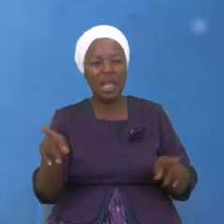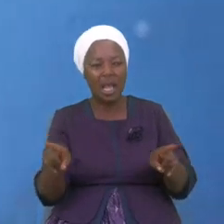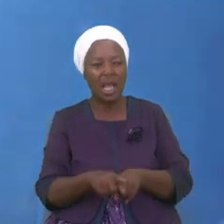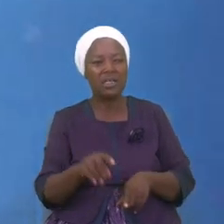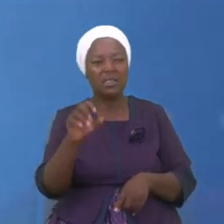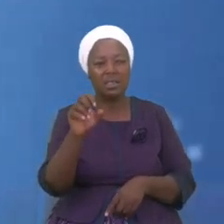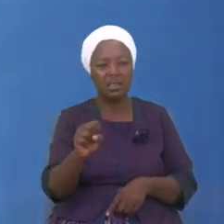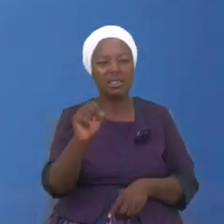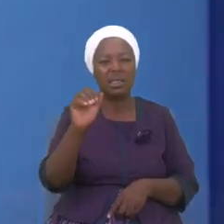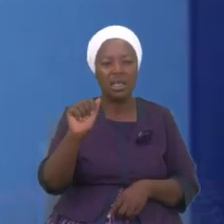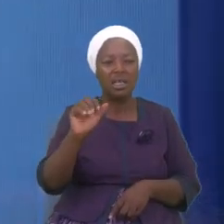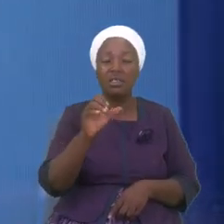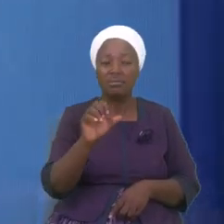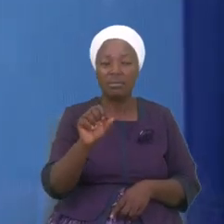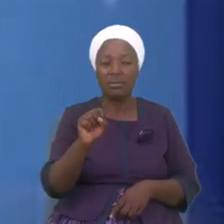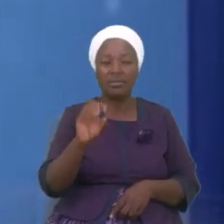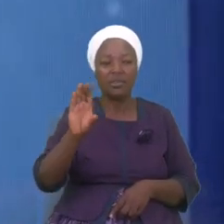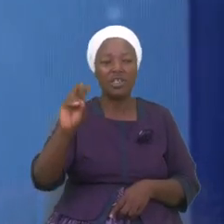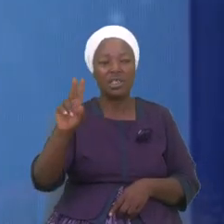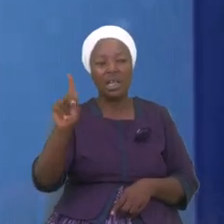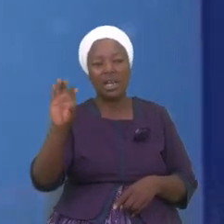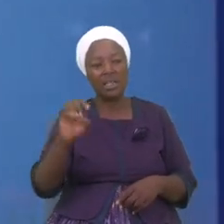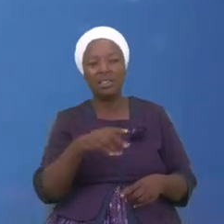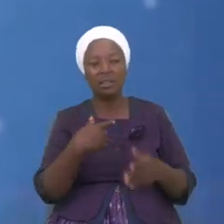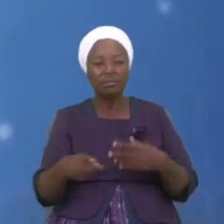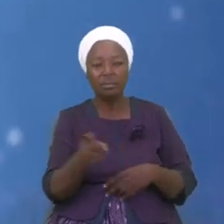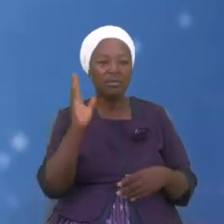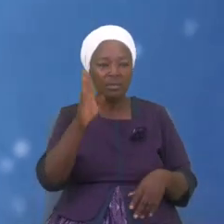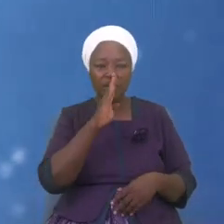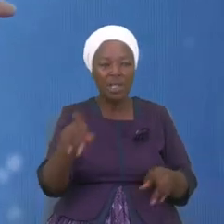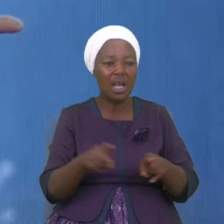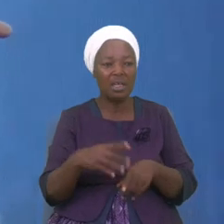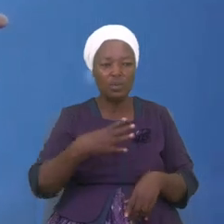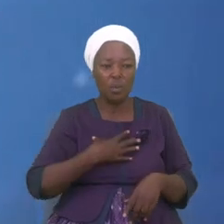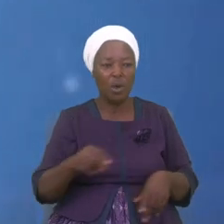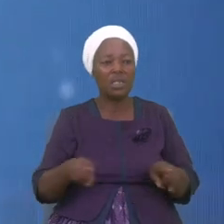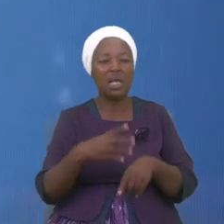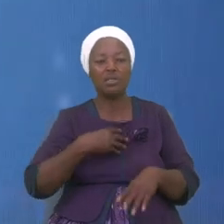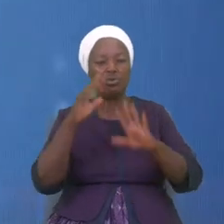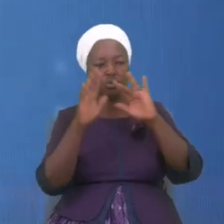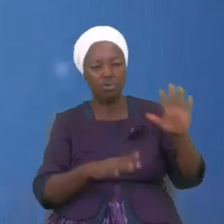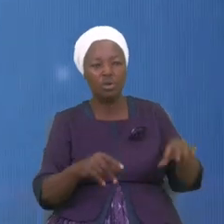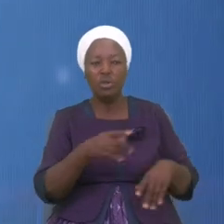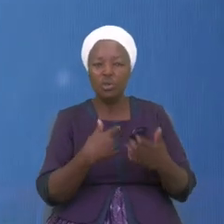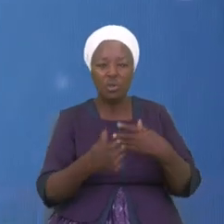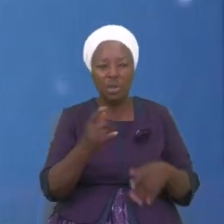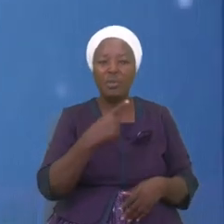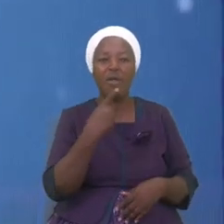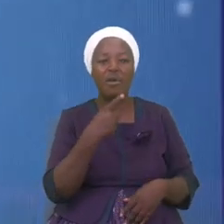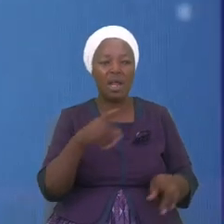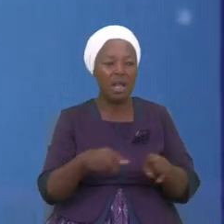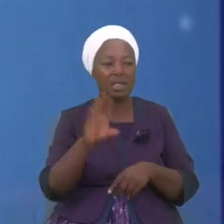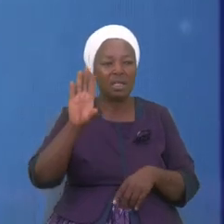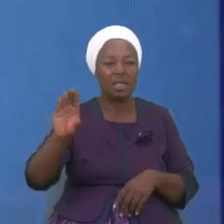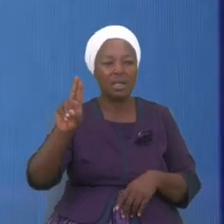scarlet, they shall be as white as snow. And though they be red like crimson, they